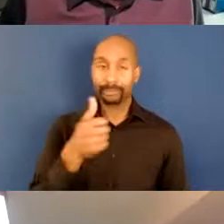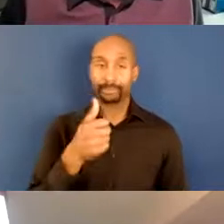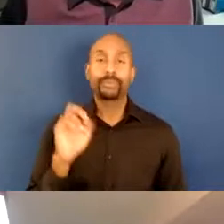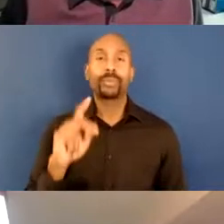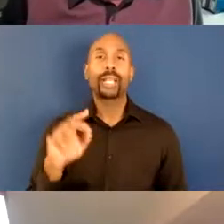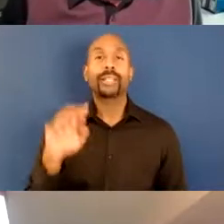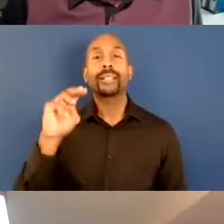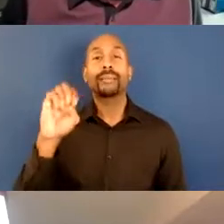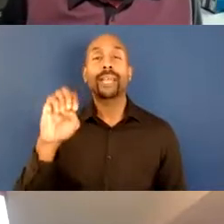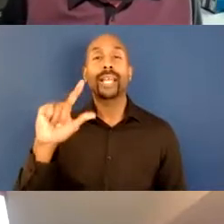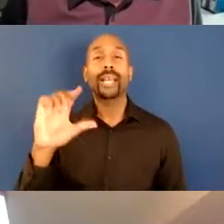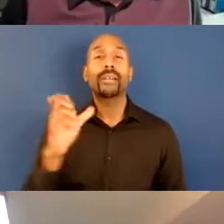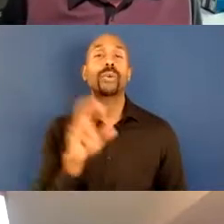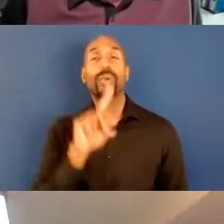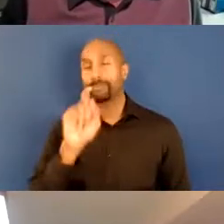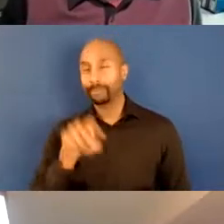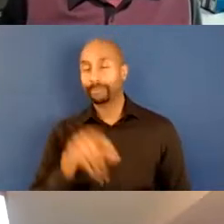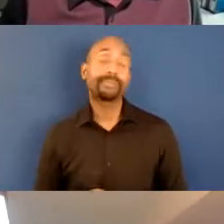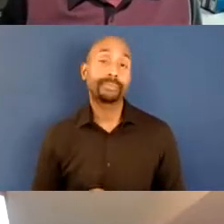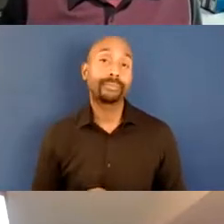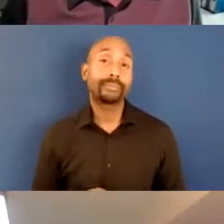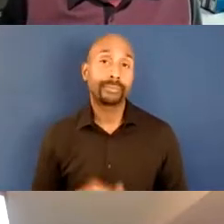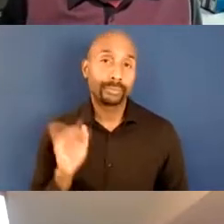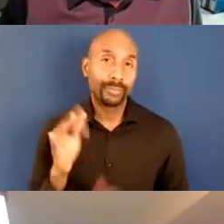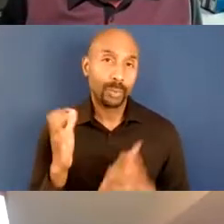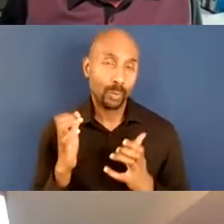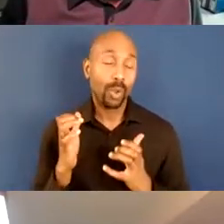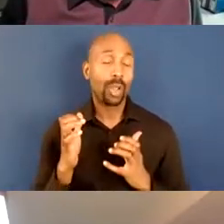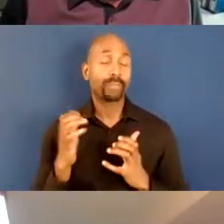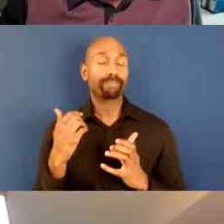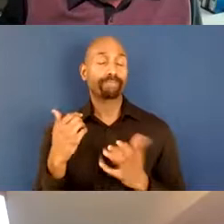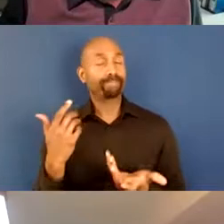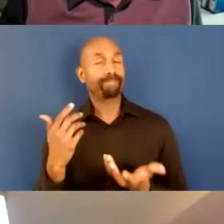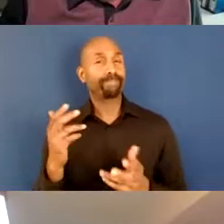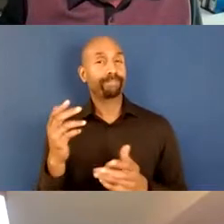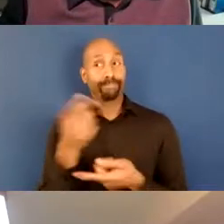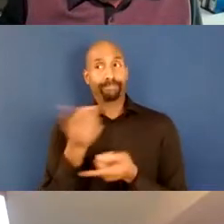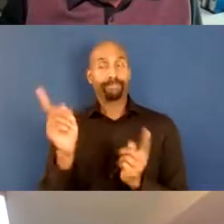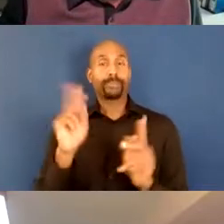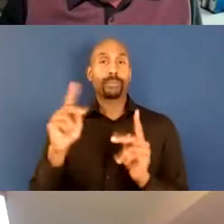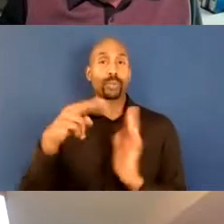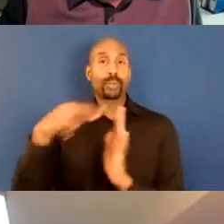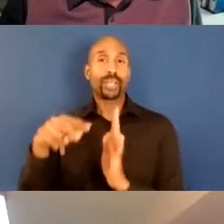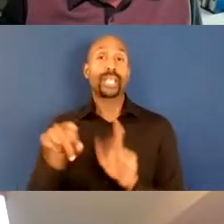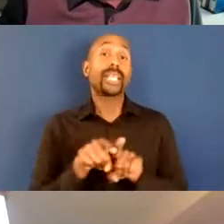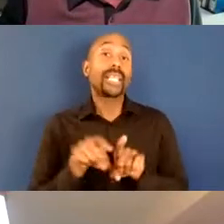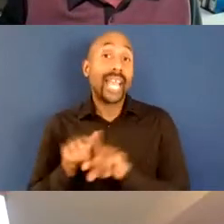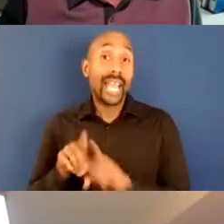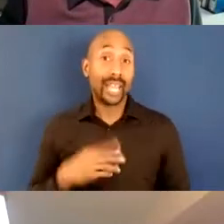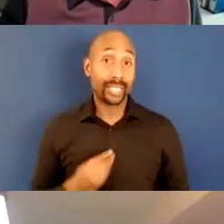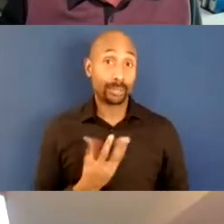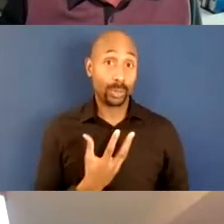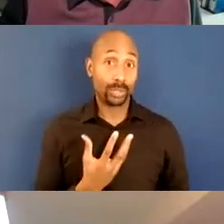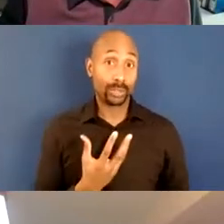wanted this book to be read as poetry, I can tell you that you delivered it in